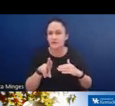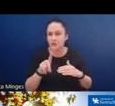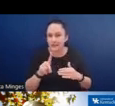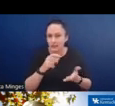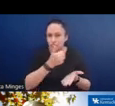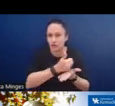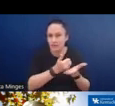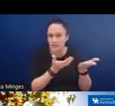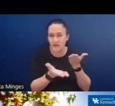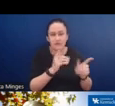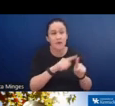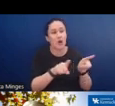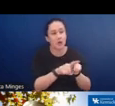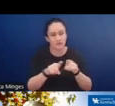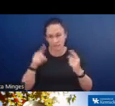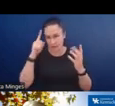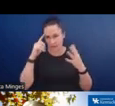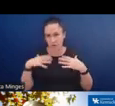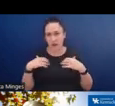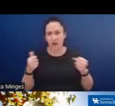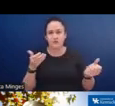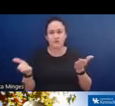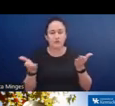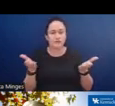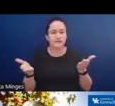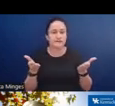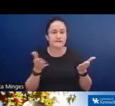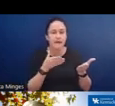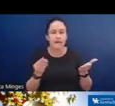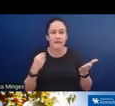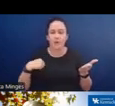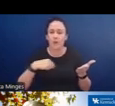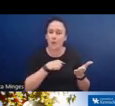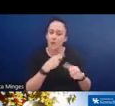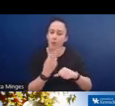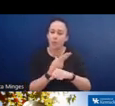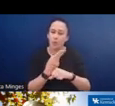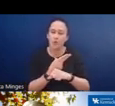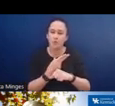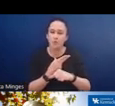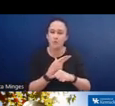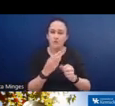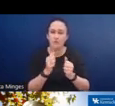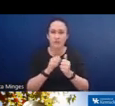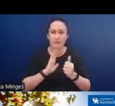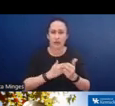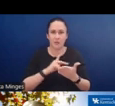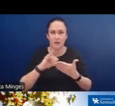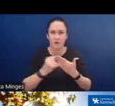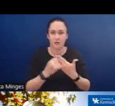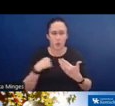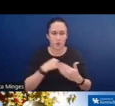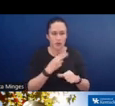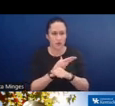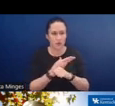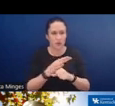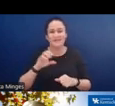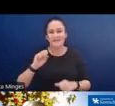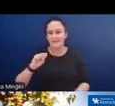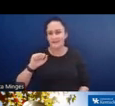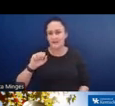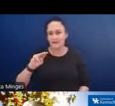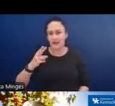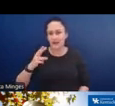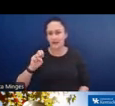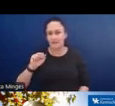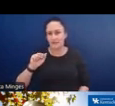but also mental health services. And we used within our project, we use, as I mentioned, SAMHSA's definition of recovery,